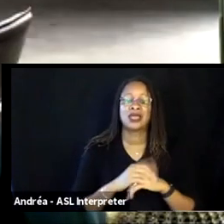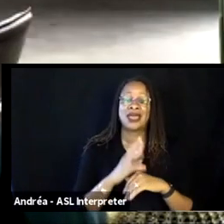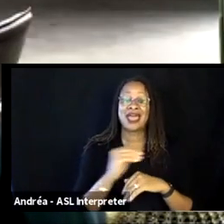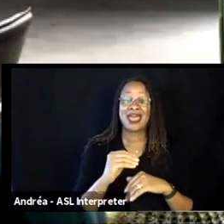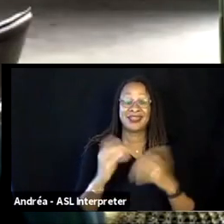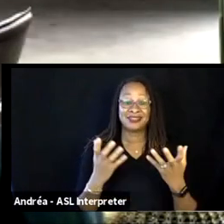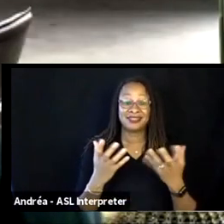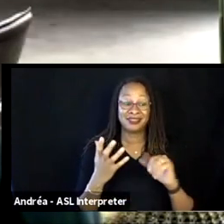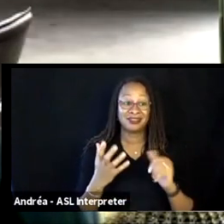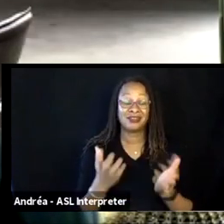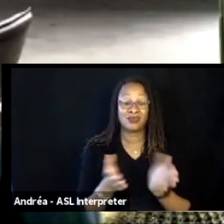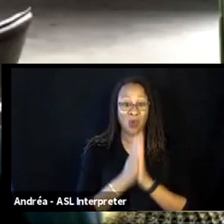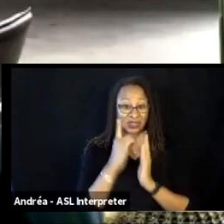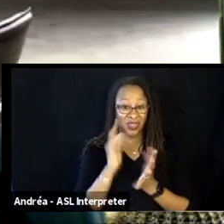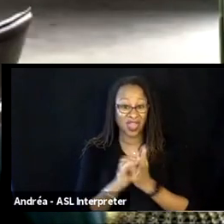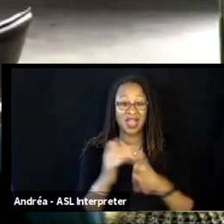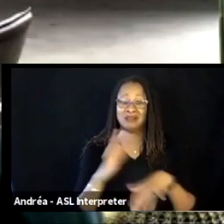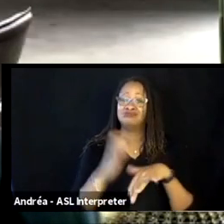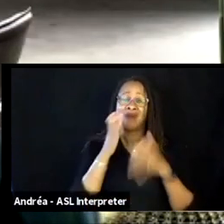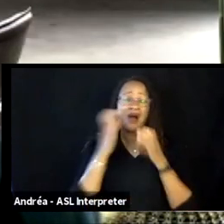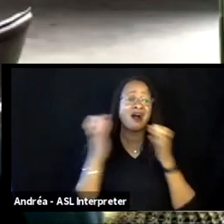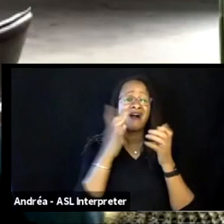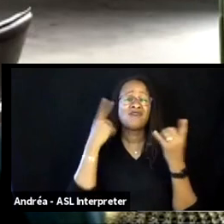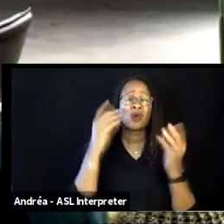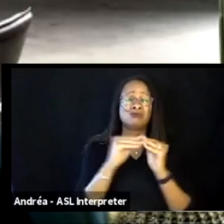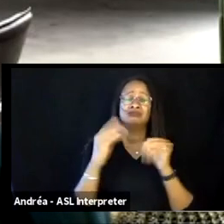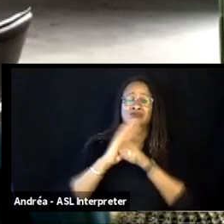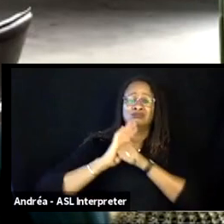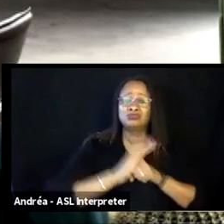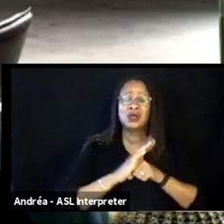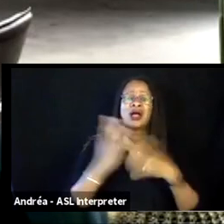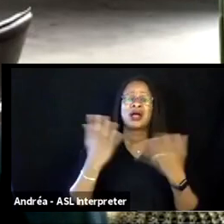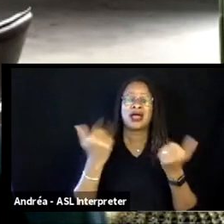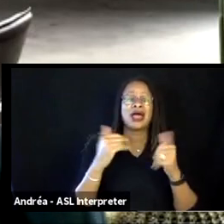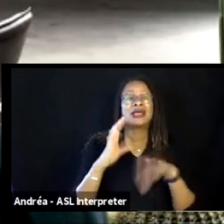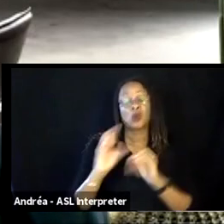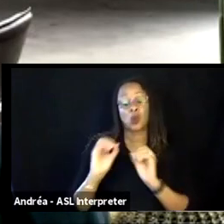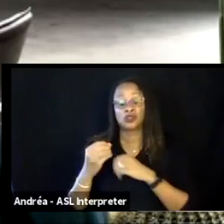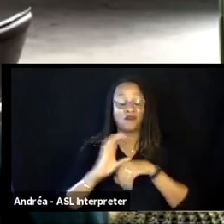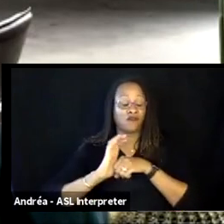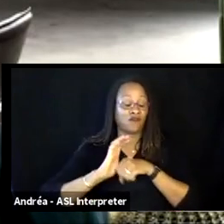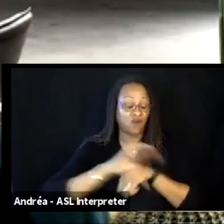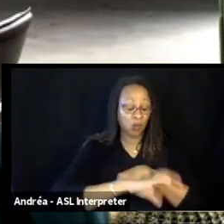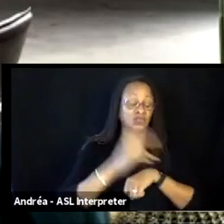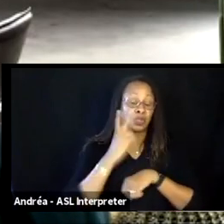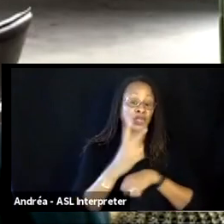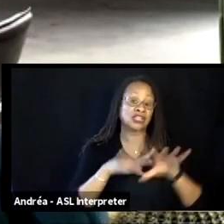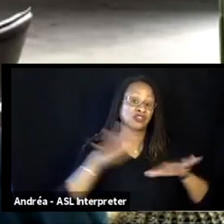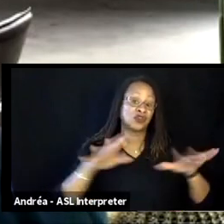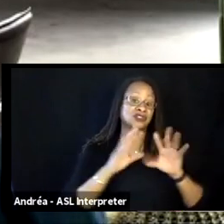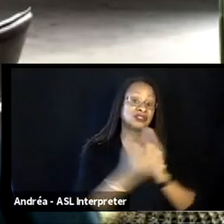is pressing, and organizations are being forced to look at diverse talent differently, as many